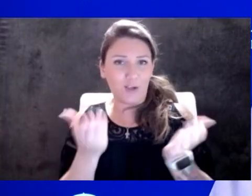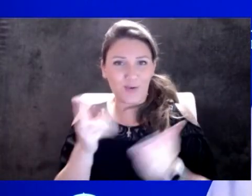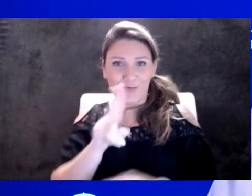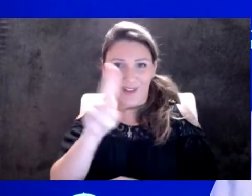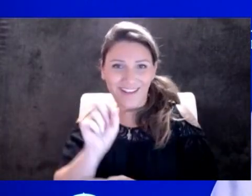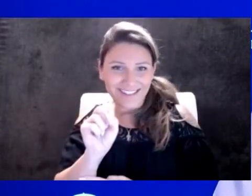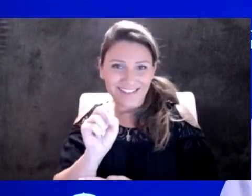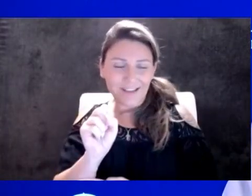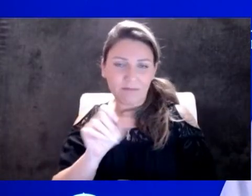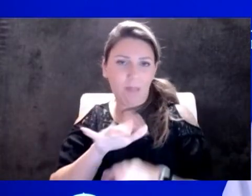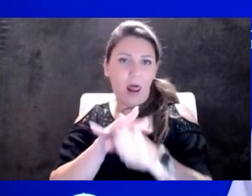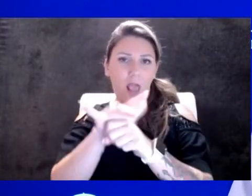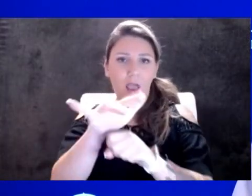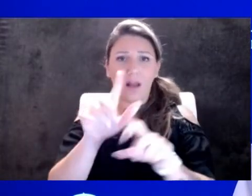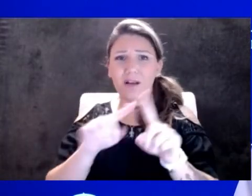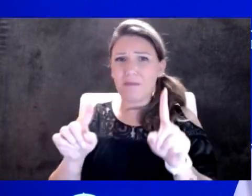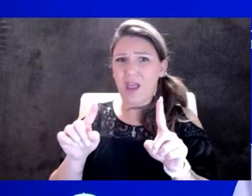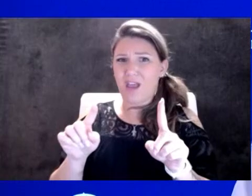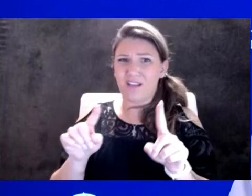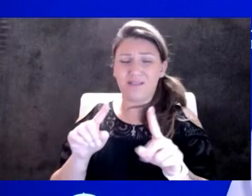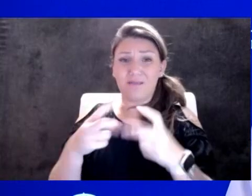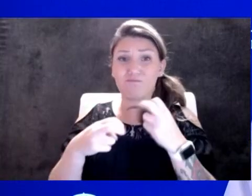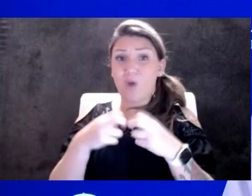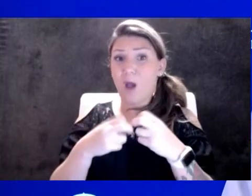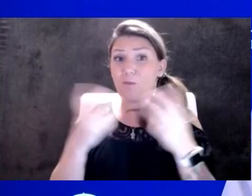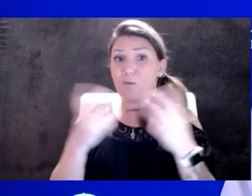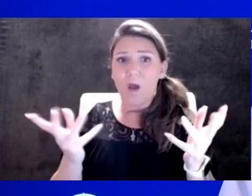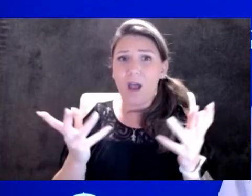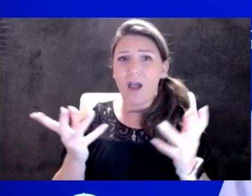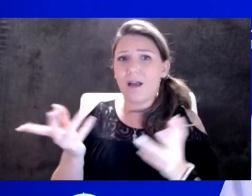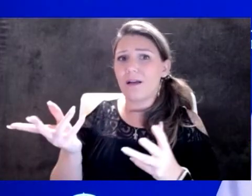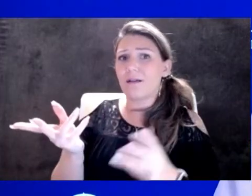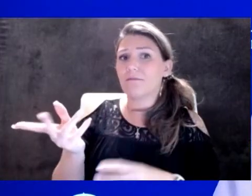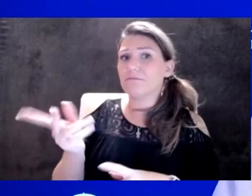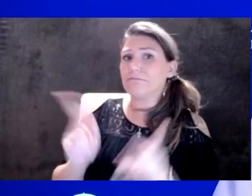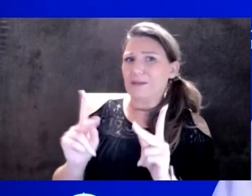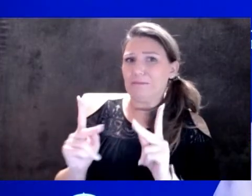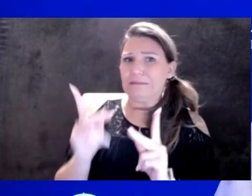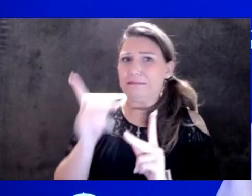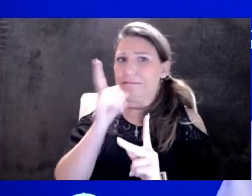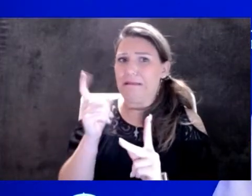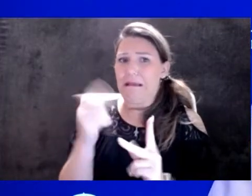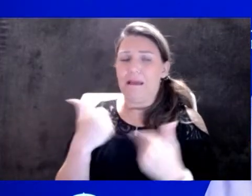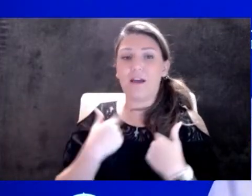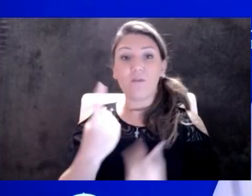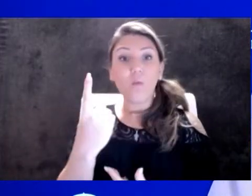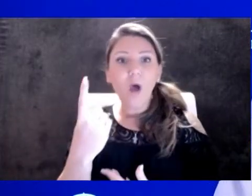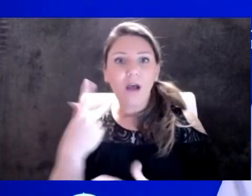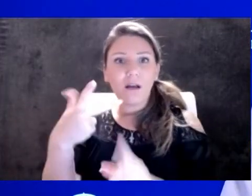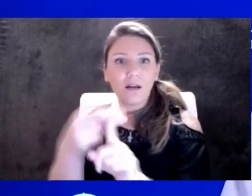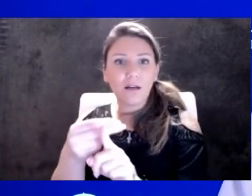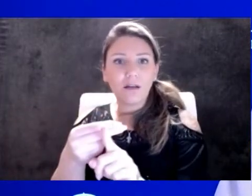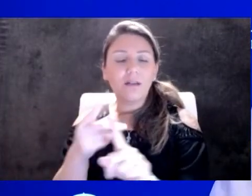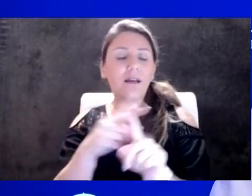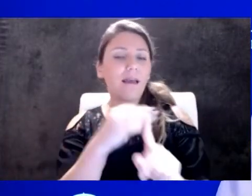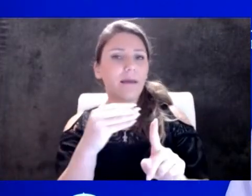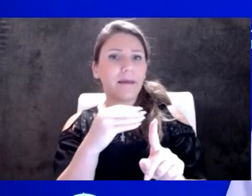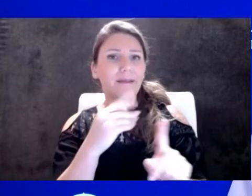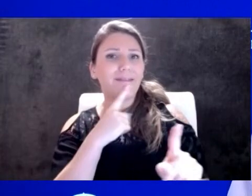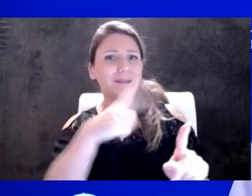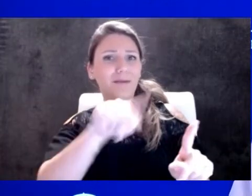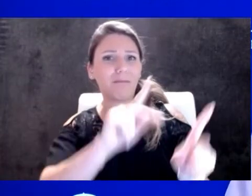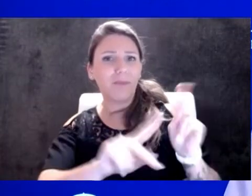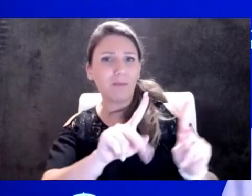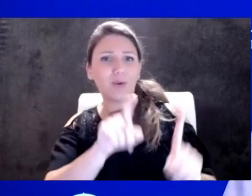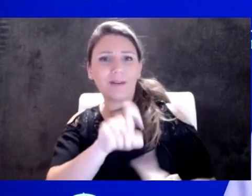are people who haven't even gotten one dose of a vaccine yet. I'm not really worried about the people who need to get the booster dosing. They at least have some